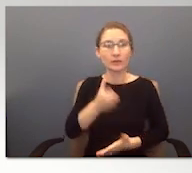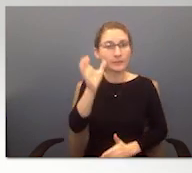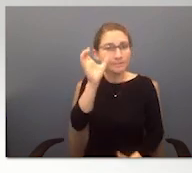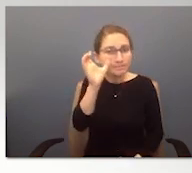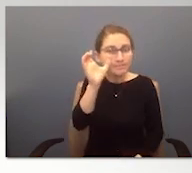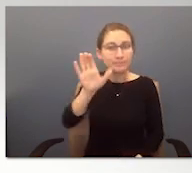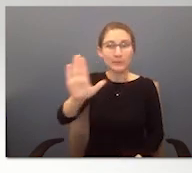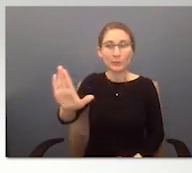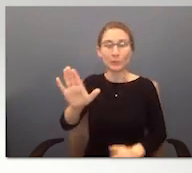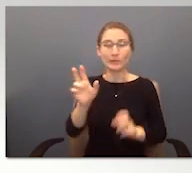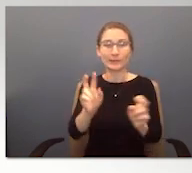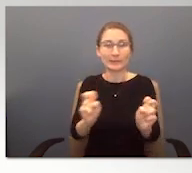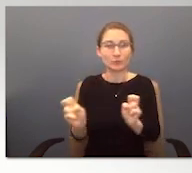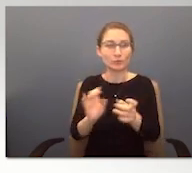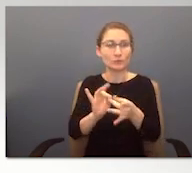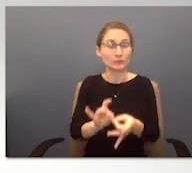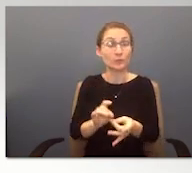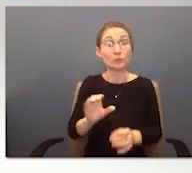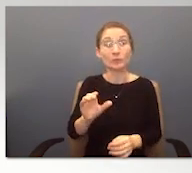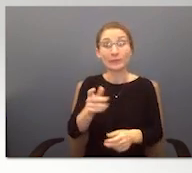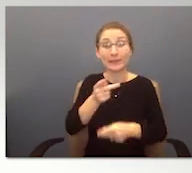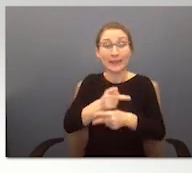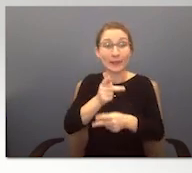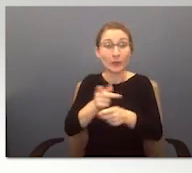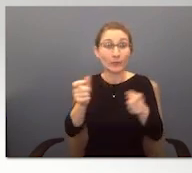about issues with care managers and